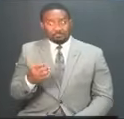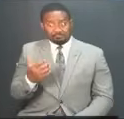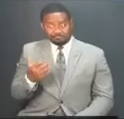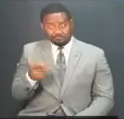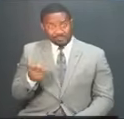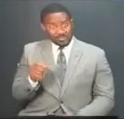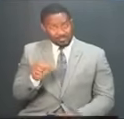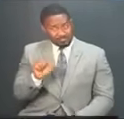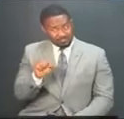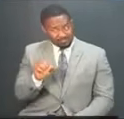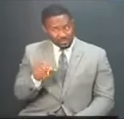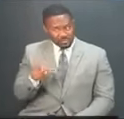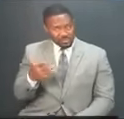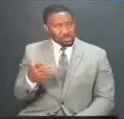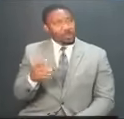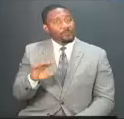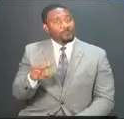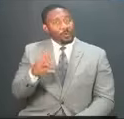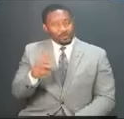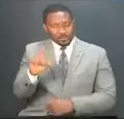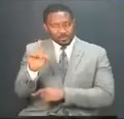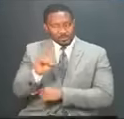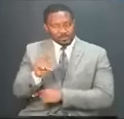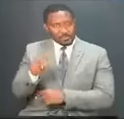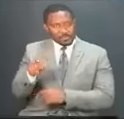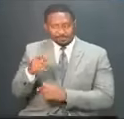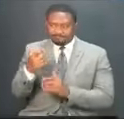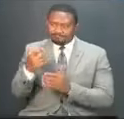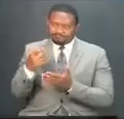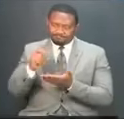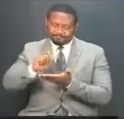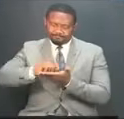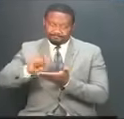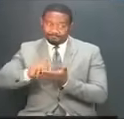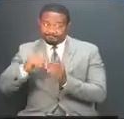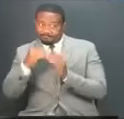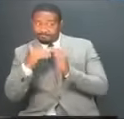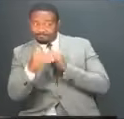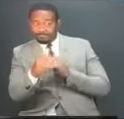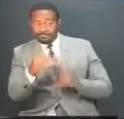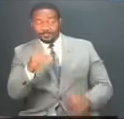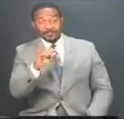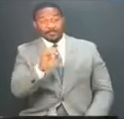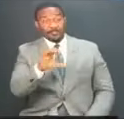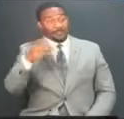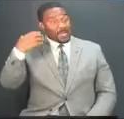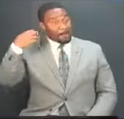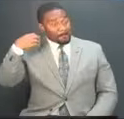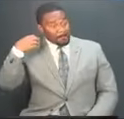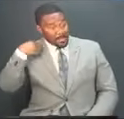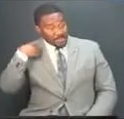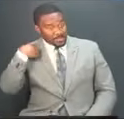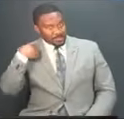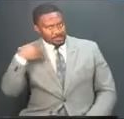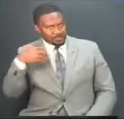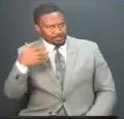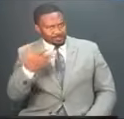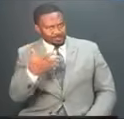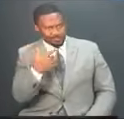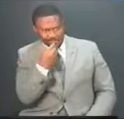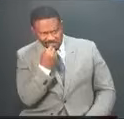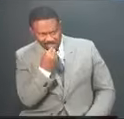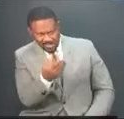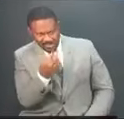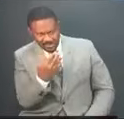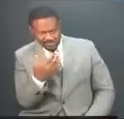the clerk wrote to the Electoral Commission indicating that there